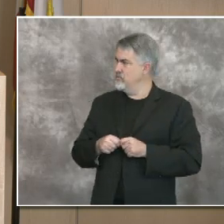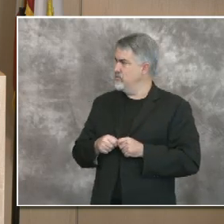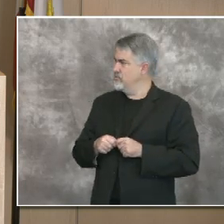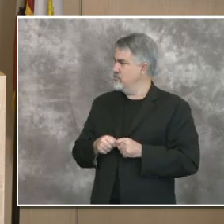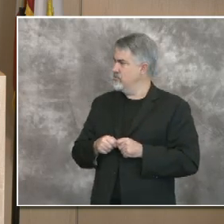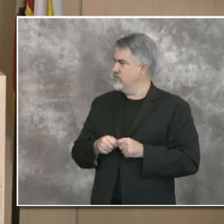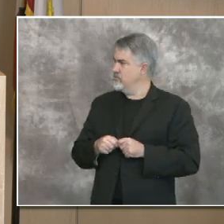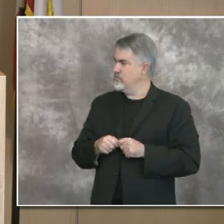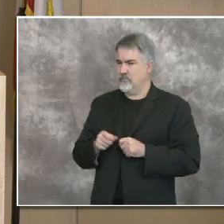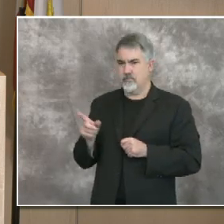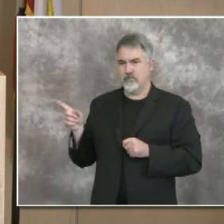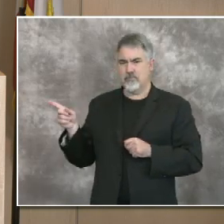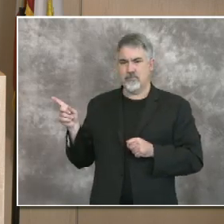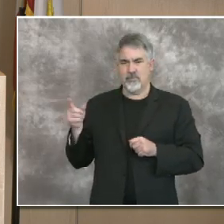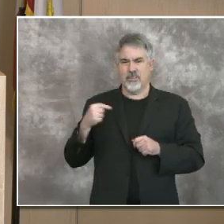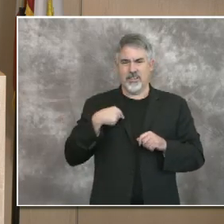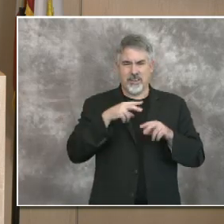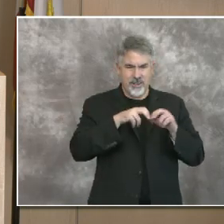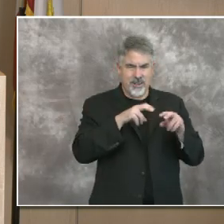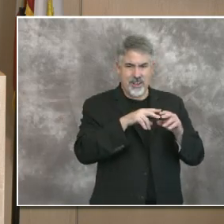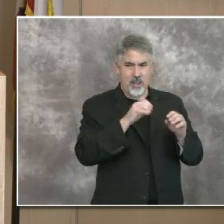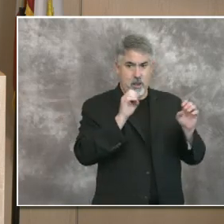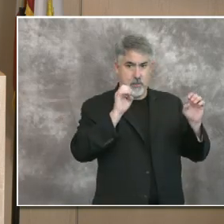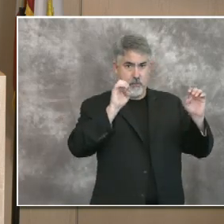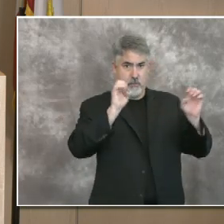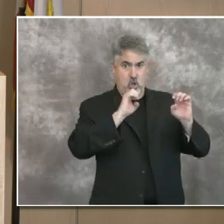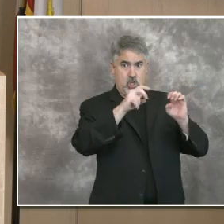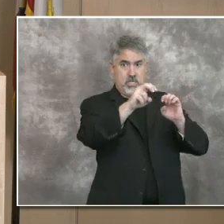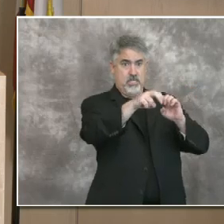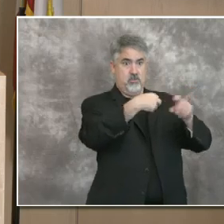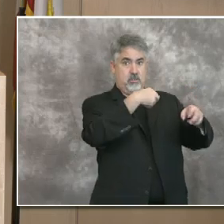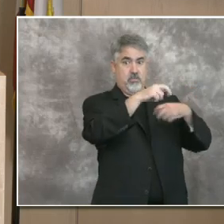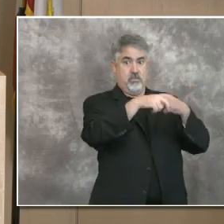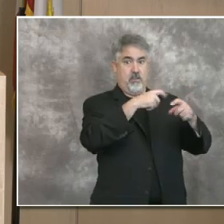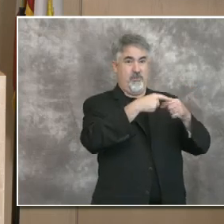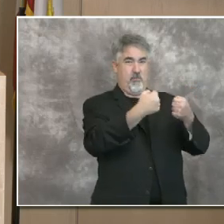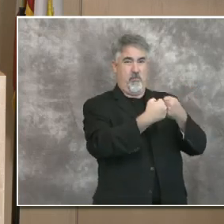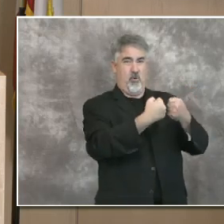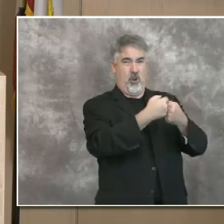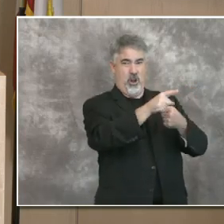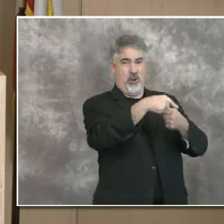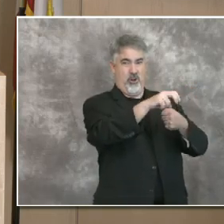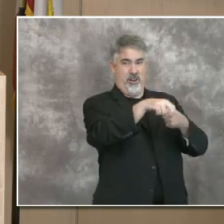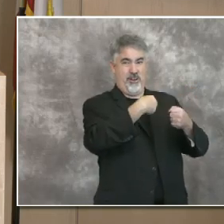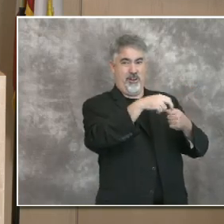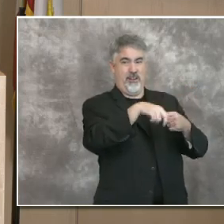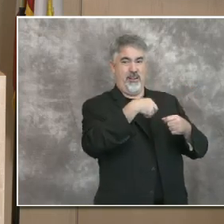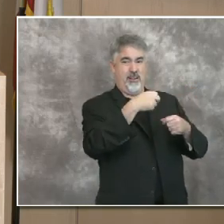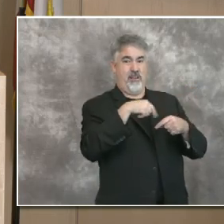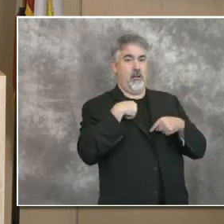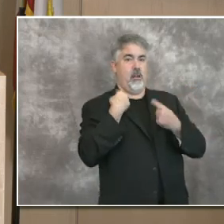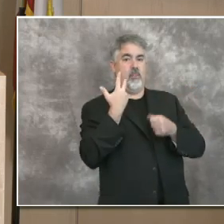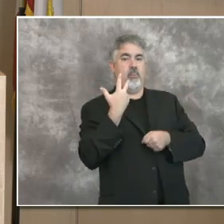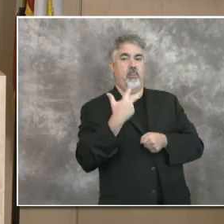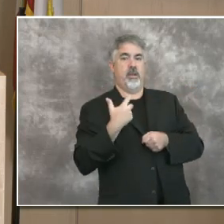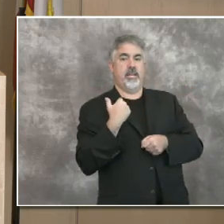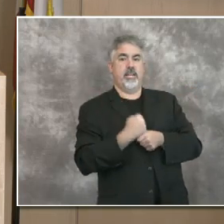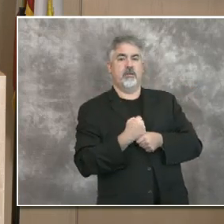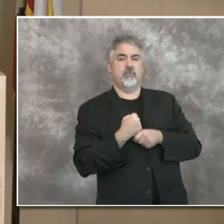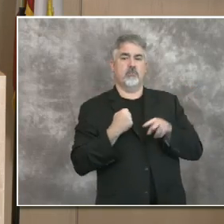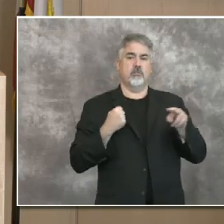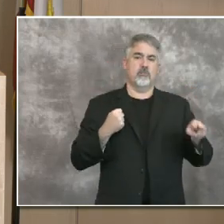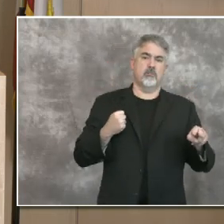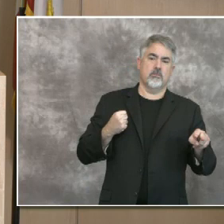emergency transfers at the border, and we looked at the last 3 years for Chula